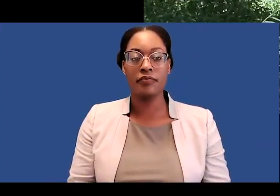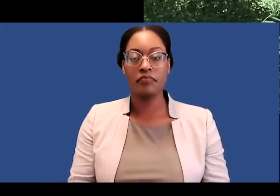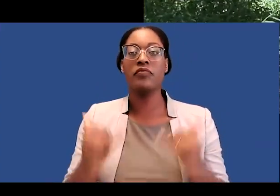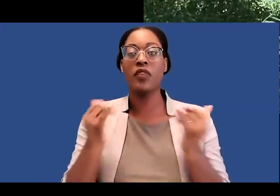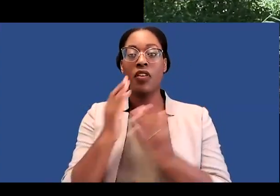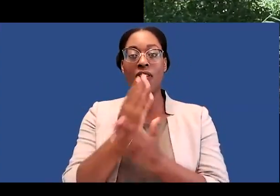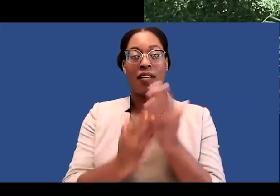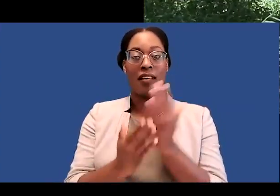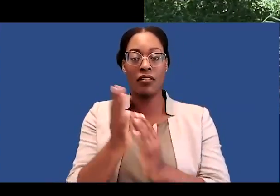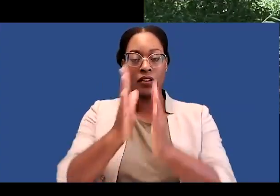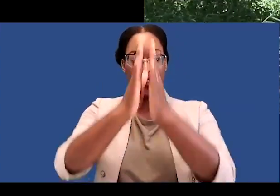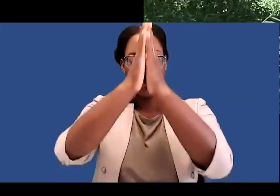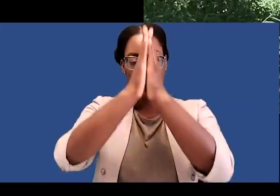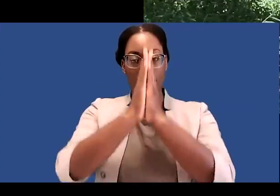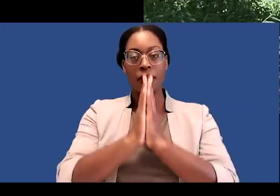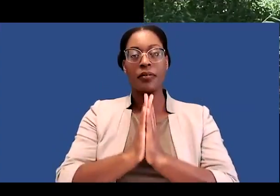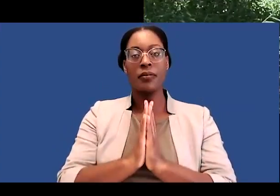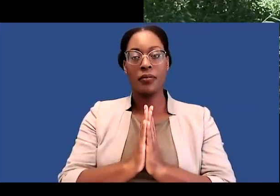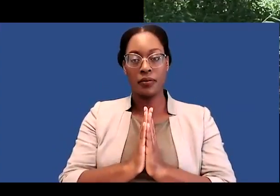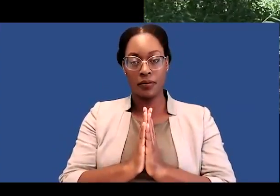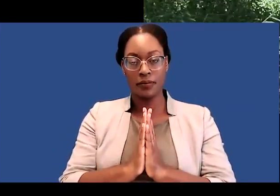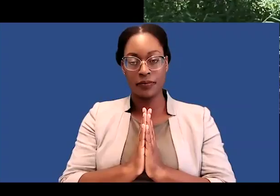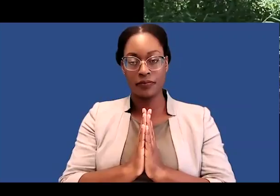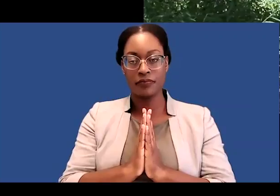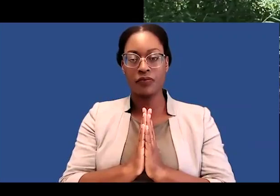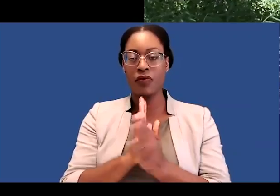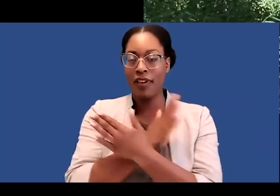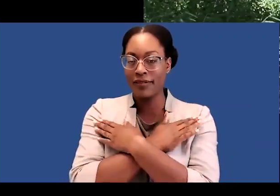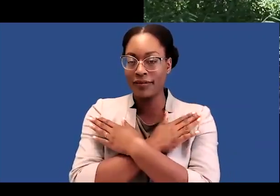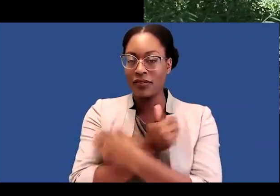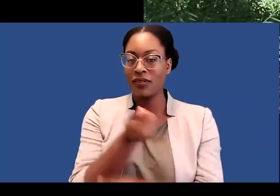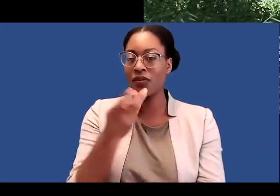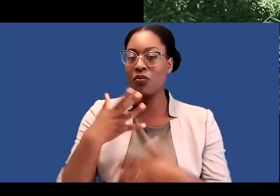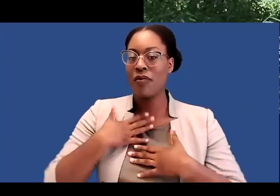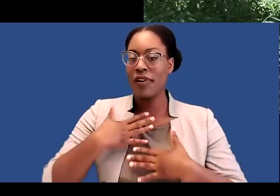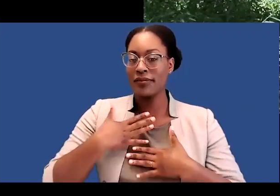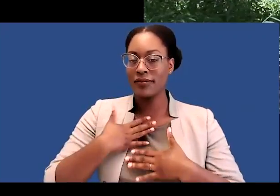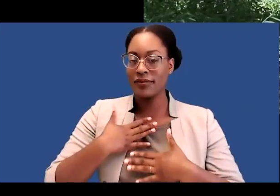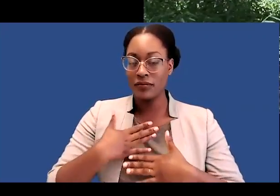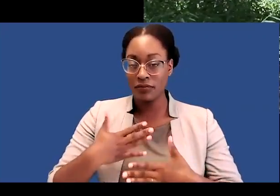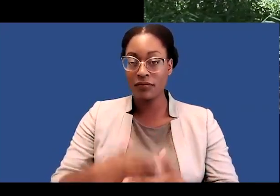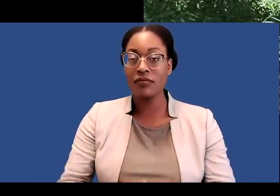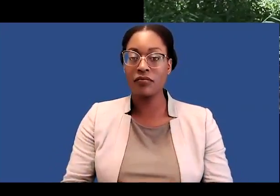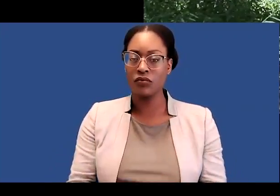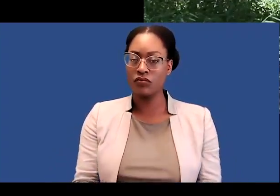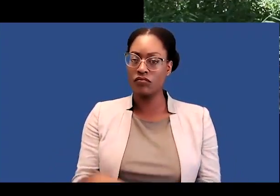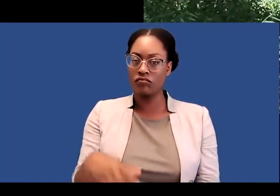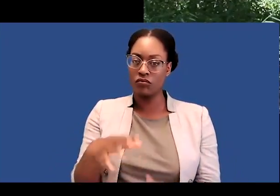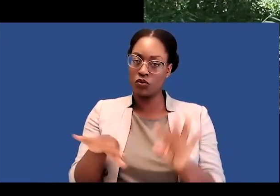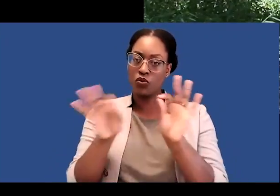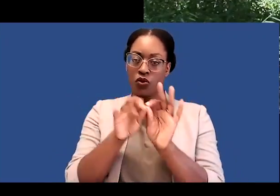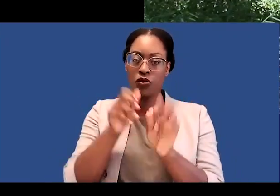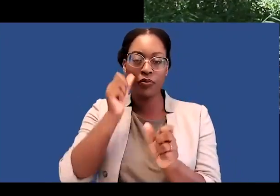And bring the hands down into prayer. Relax here a few breaths. Now we want to make sure we're breathing